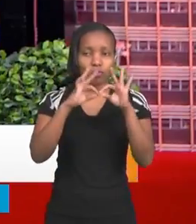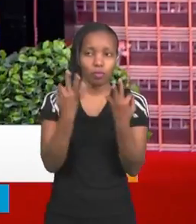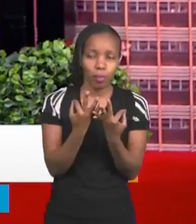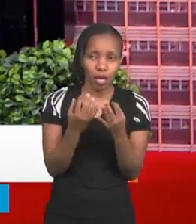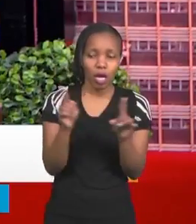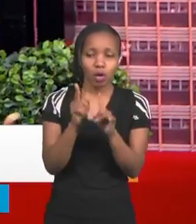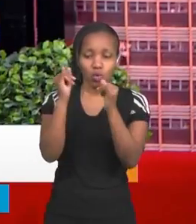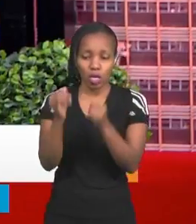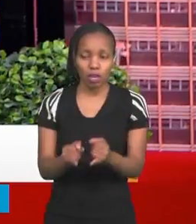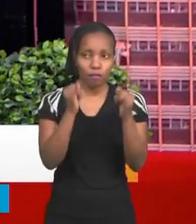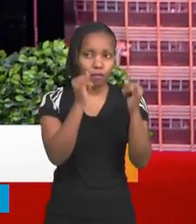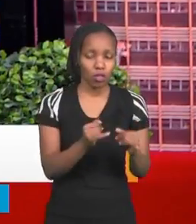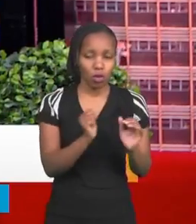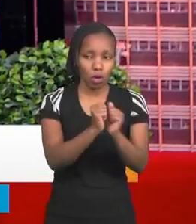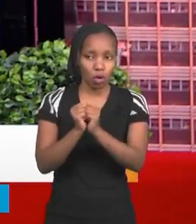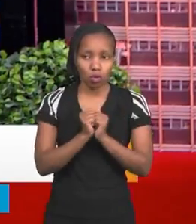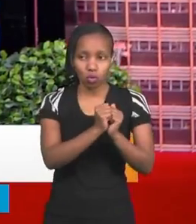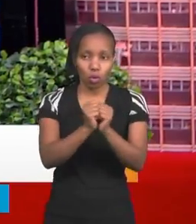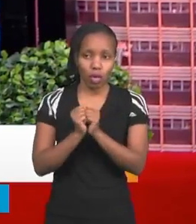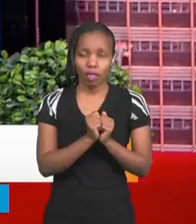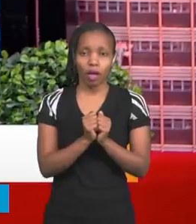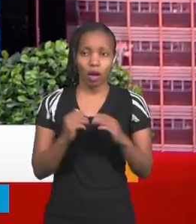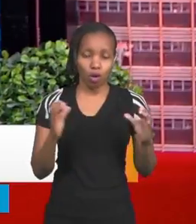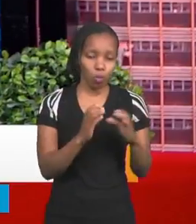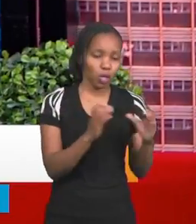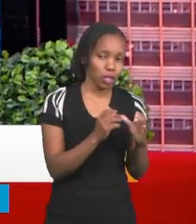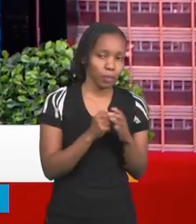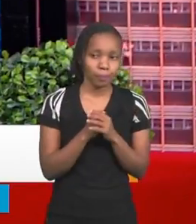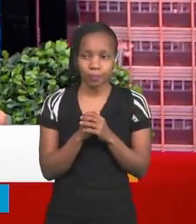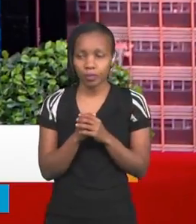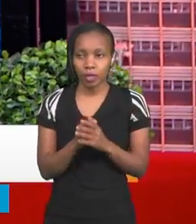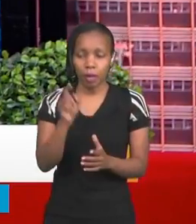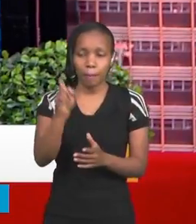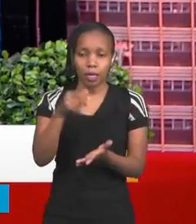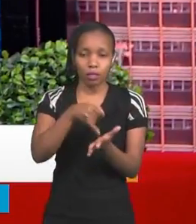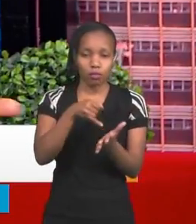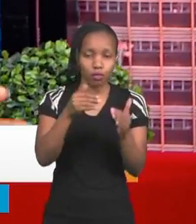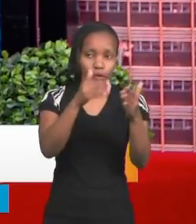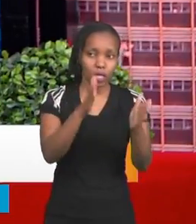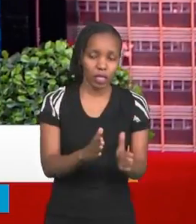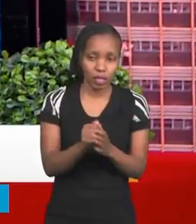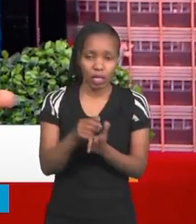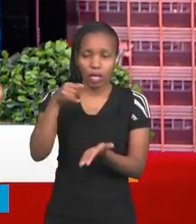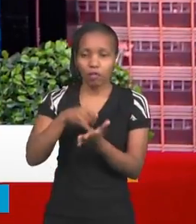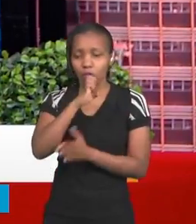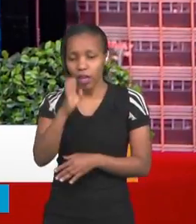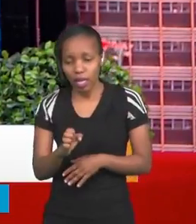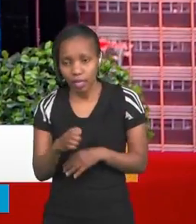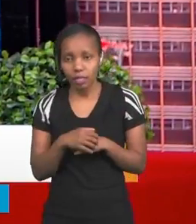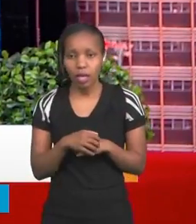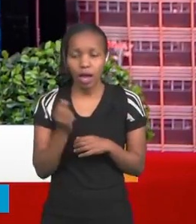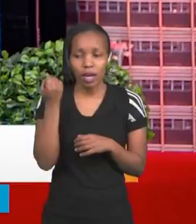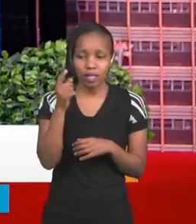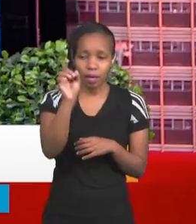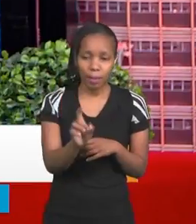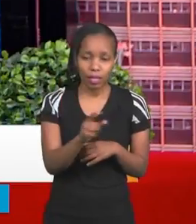with the individual. So bringing all this together, together also with the community around. So you have to involve the leaders, you have to involve the elders, for them to understand